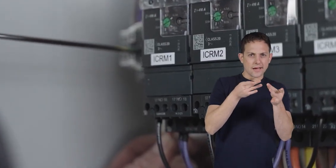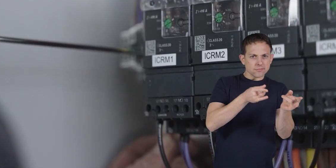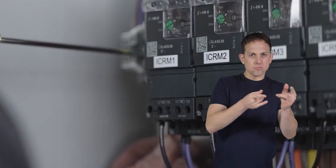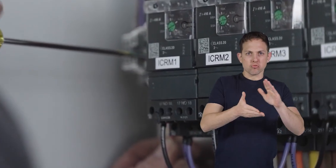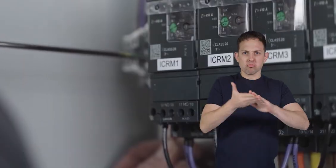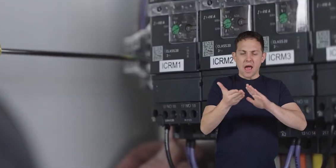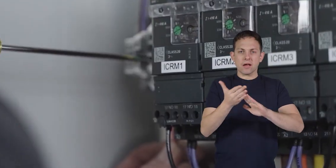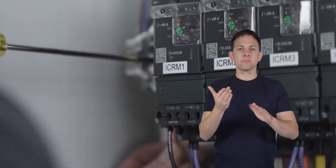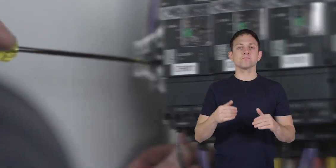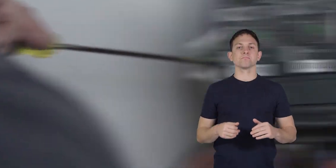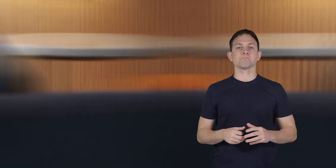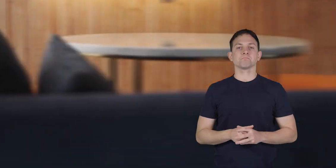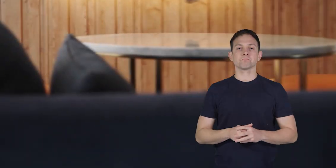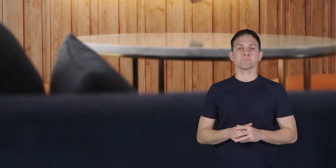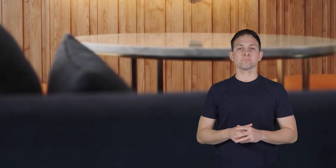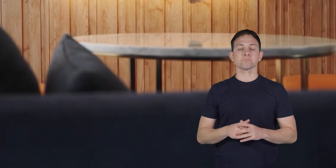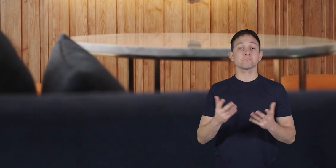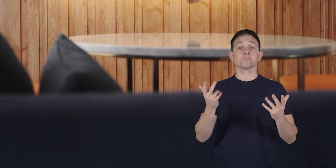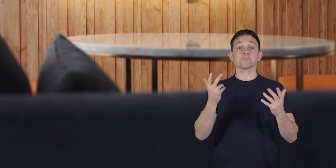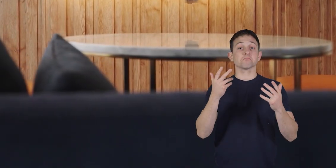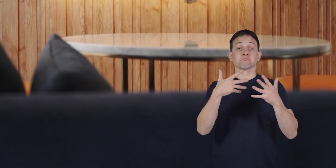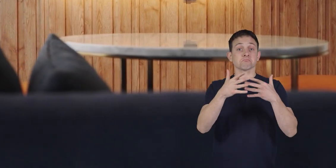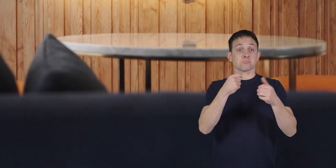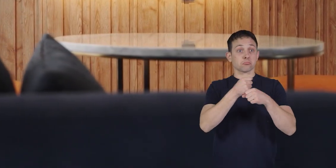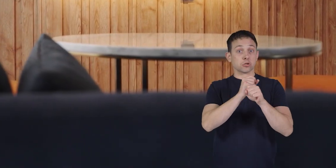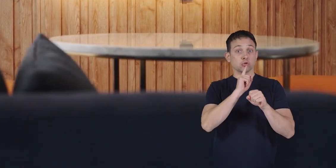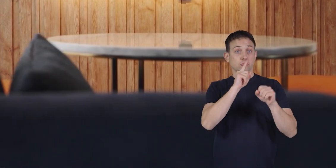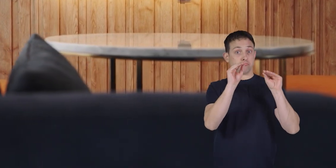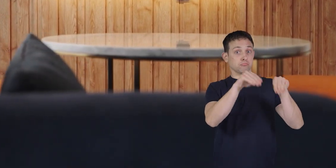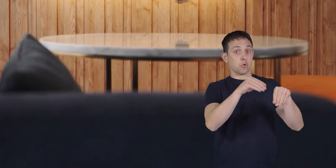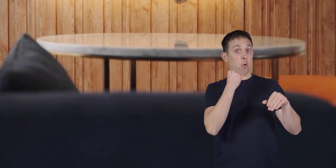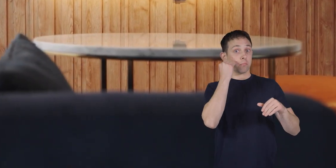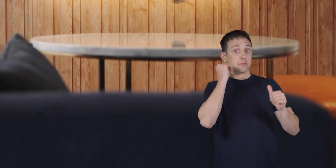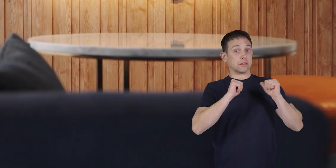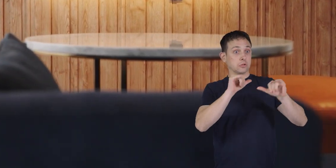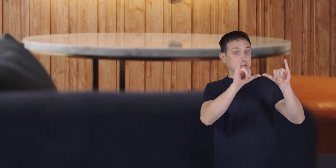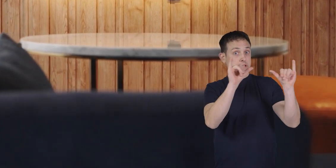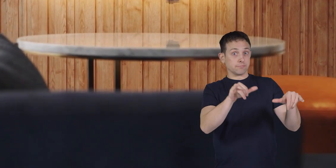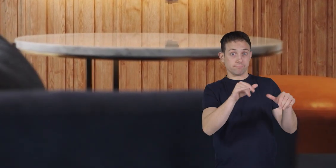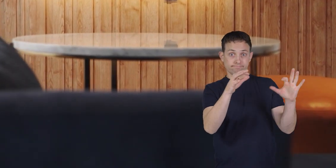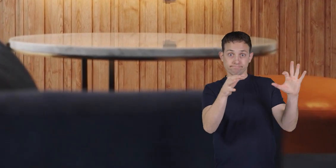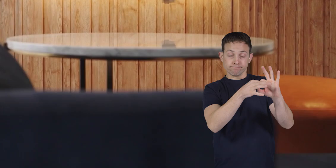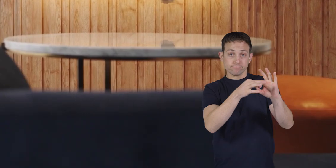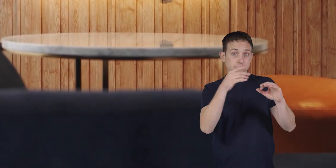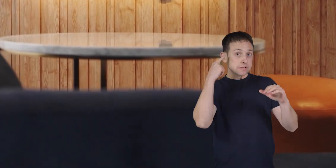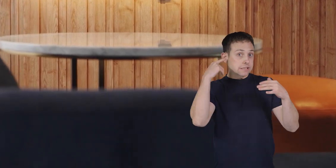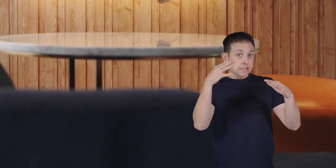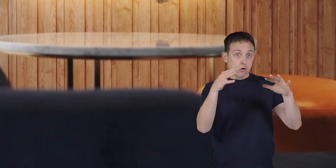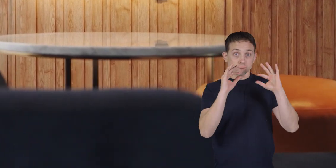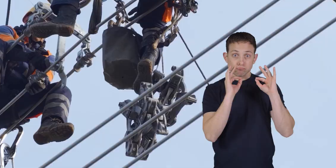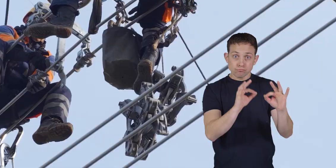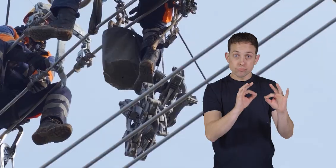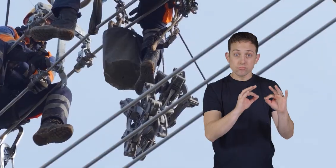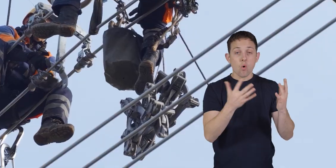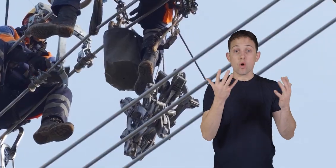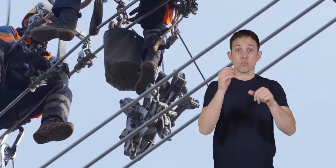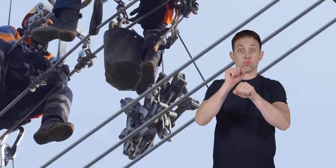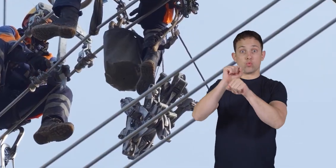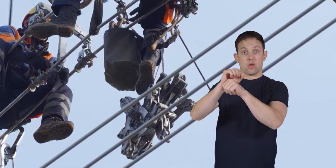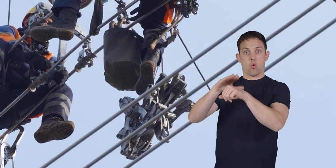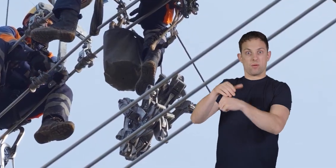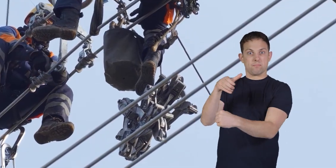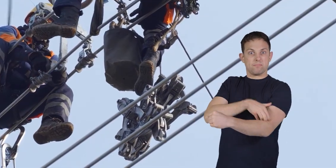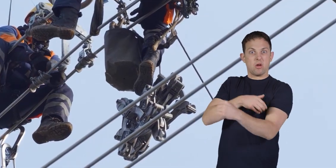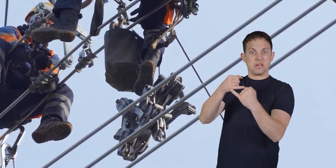electrical wires efficiently. Whether it is ensuring a home theater system is wired for optimal sound, or working